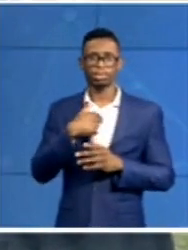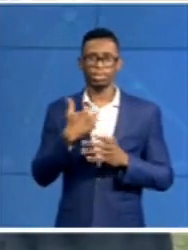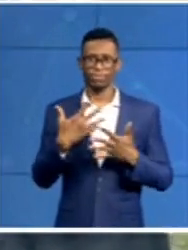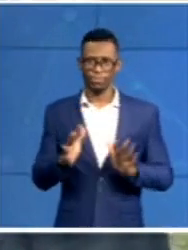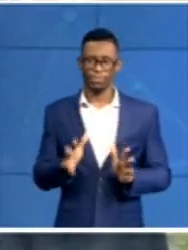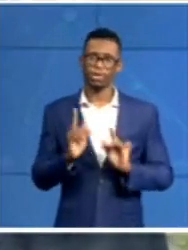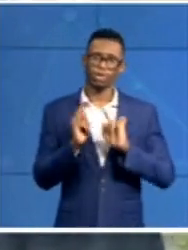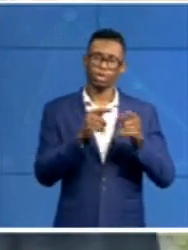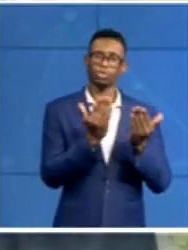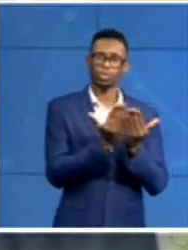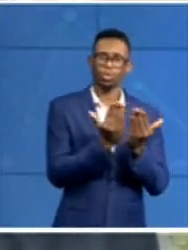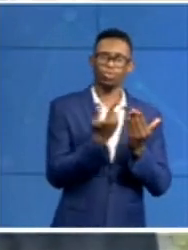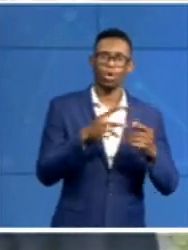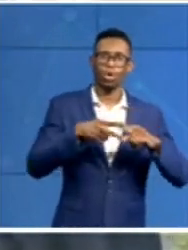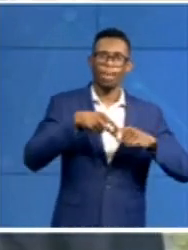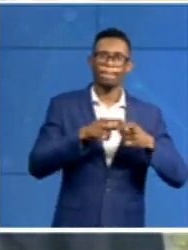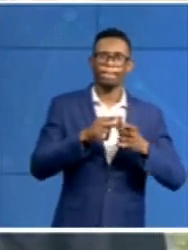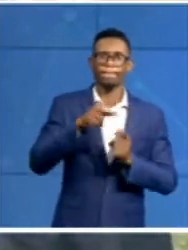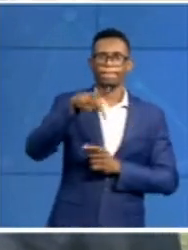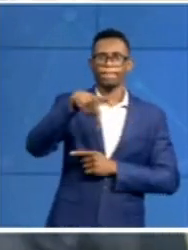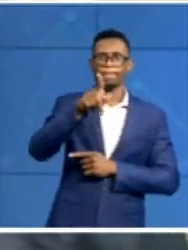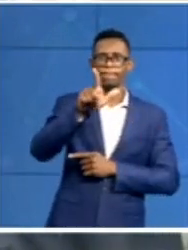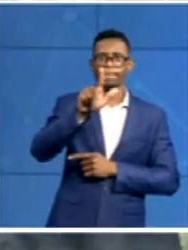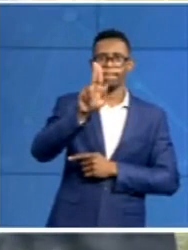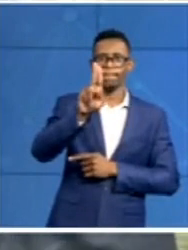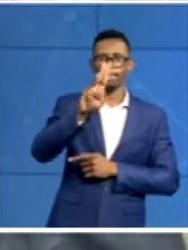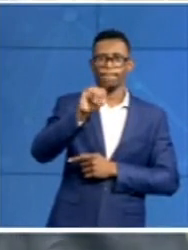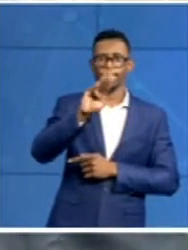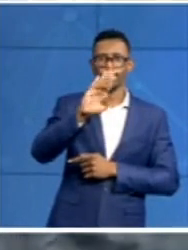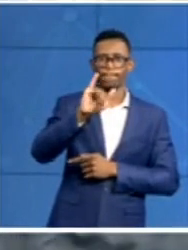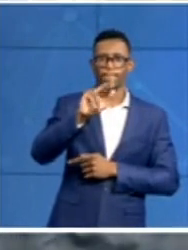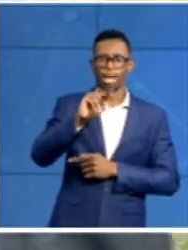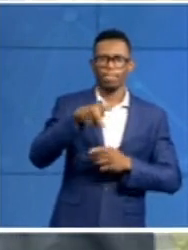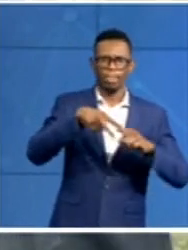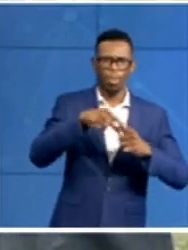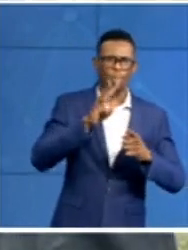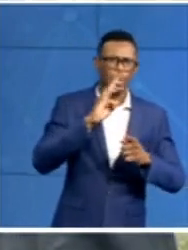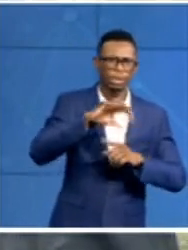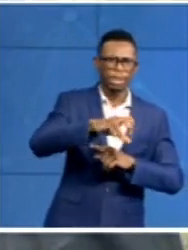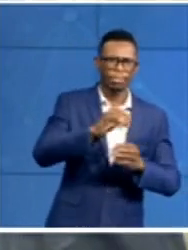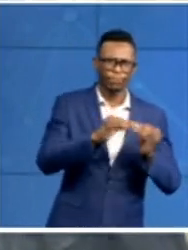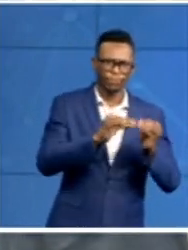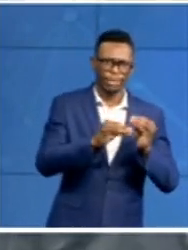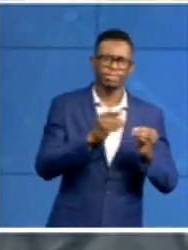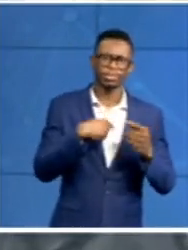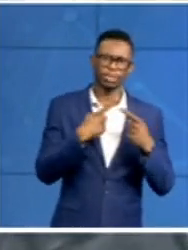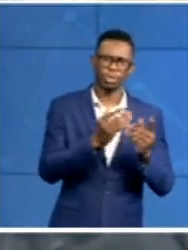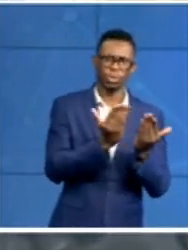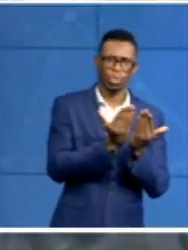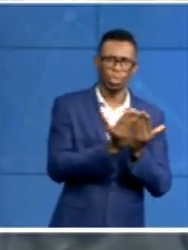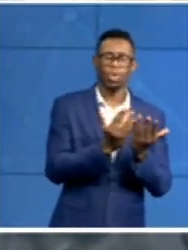water to the toilet where the person could bath and flush. And the way we are doing our toilet is